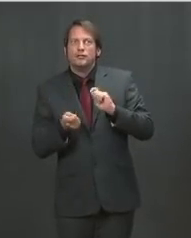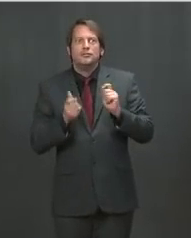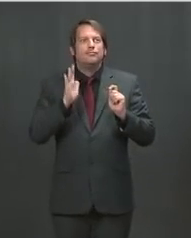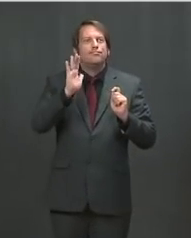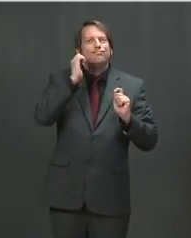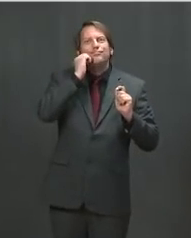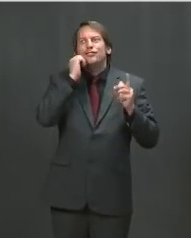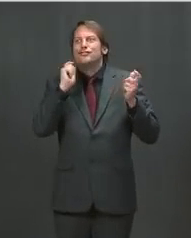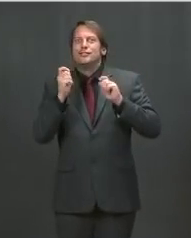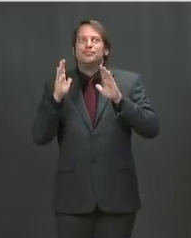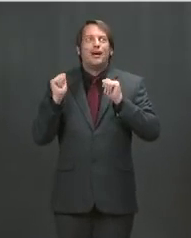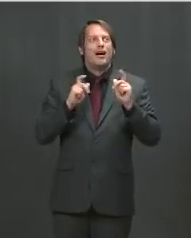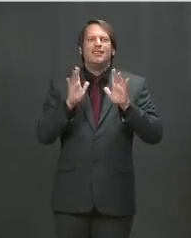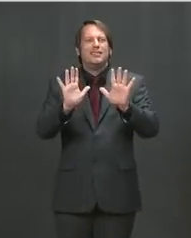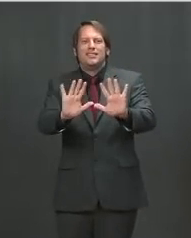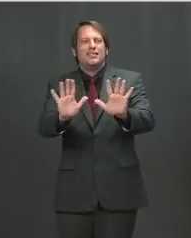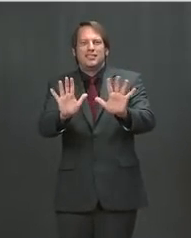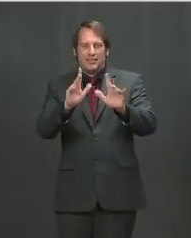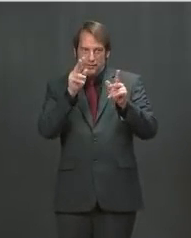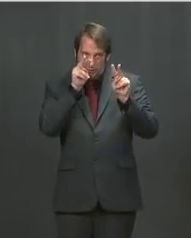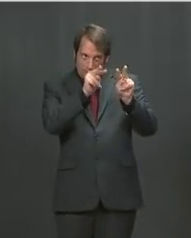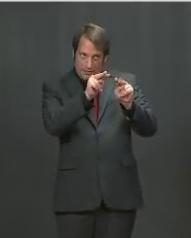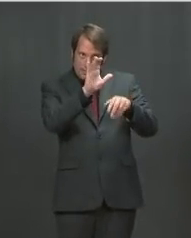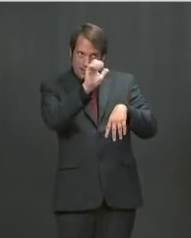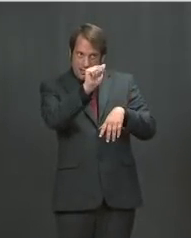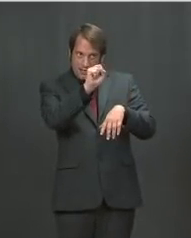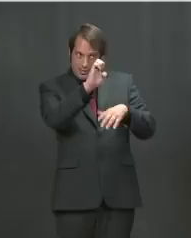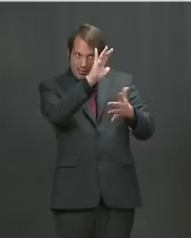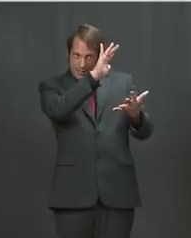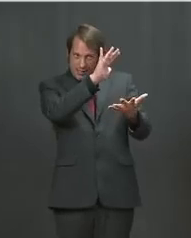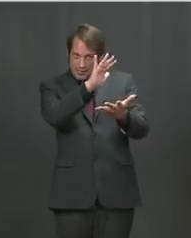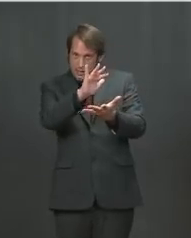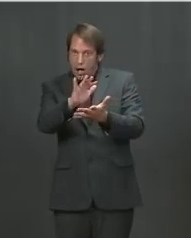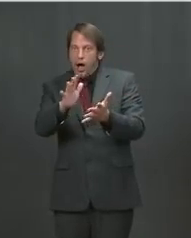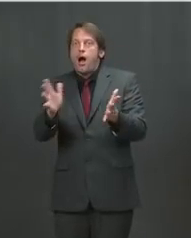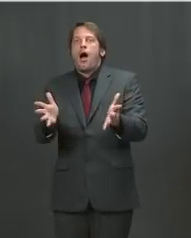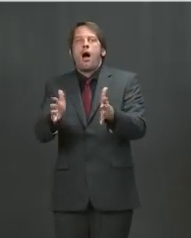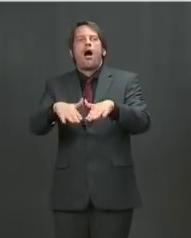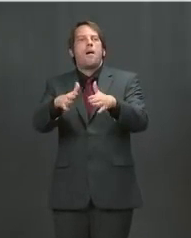question. Kristen Seamus at the Detroit Free Press.